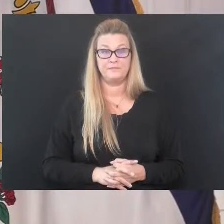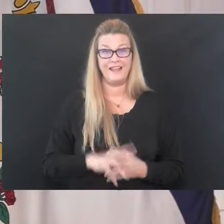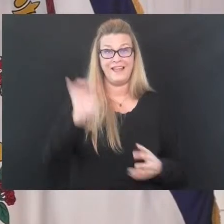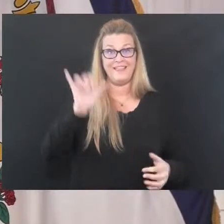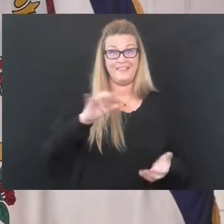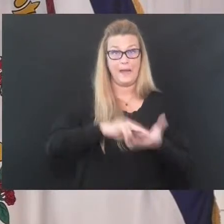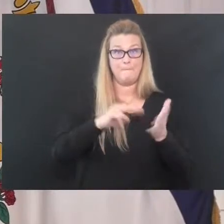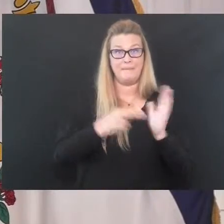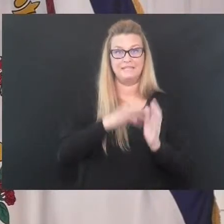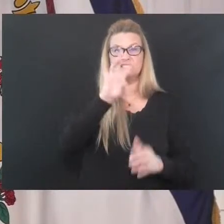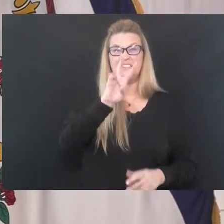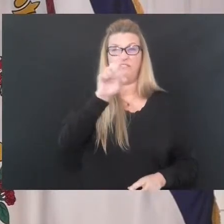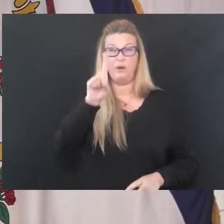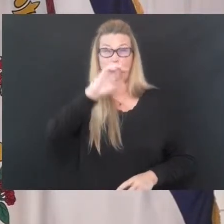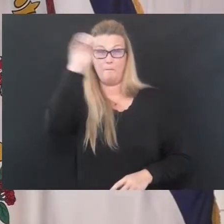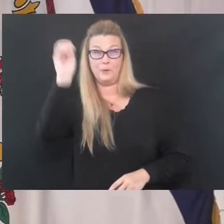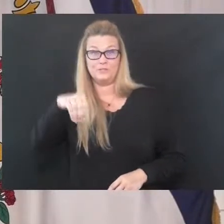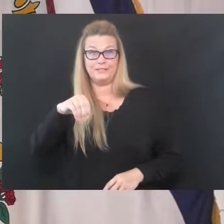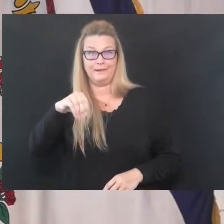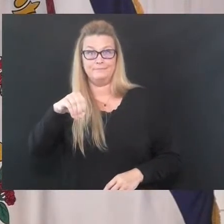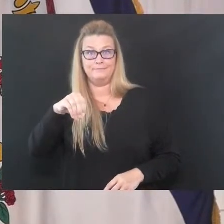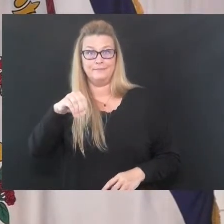of our total population.